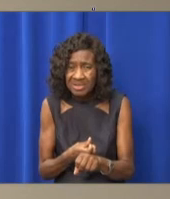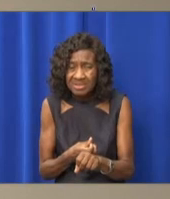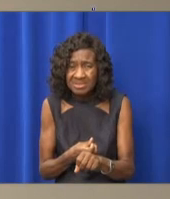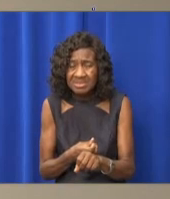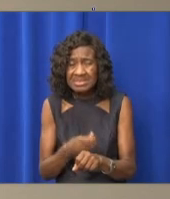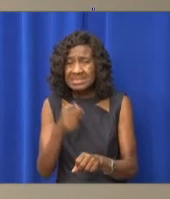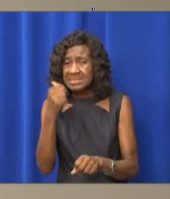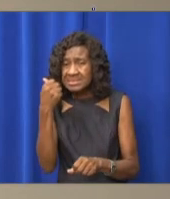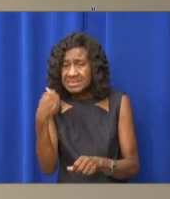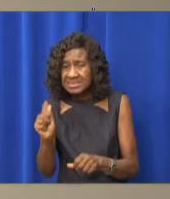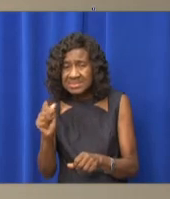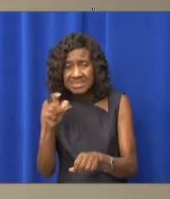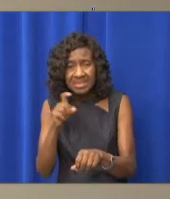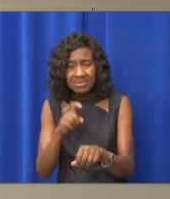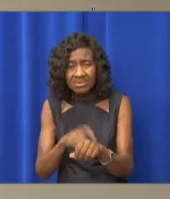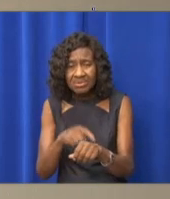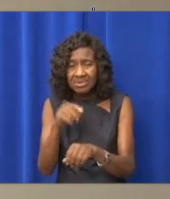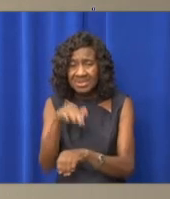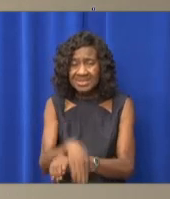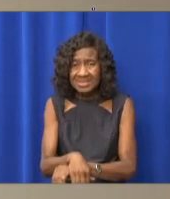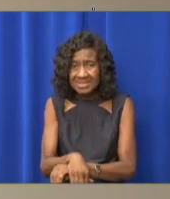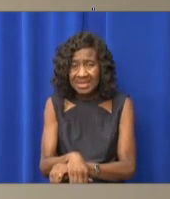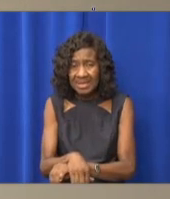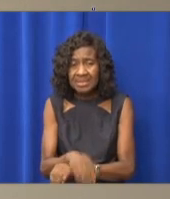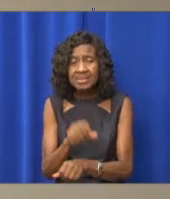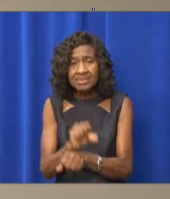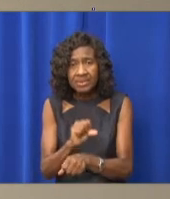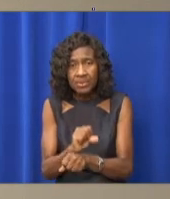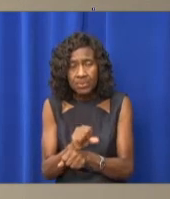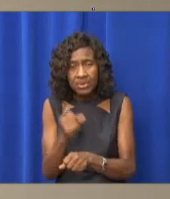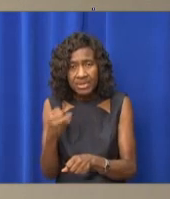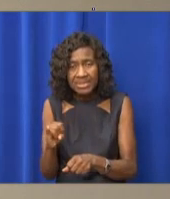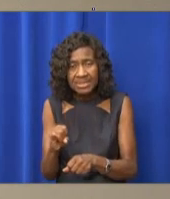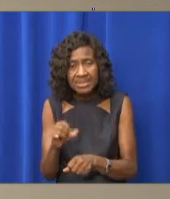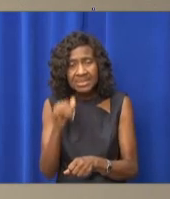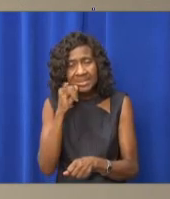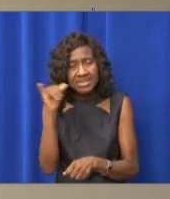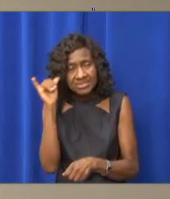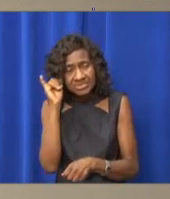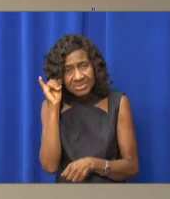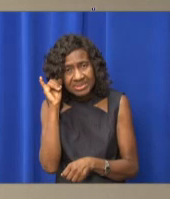and for hours upon hours. And